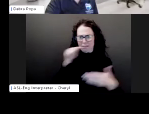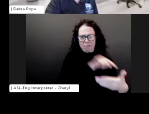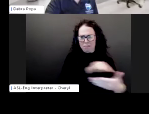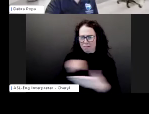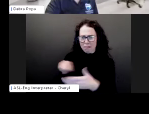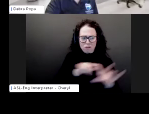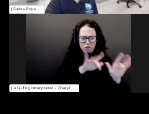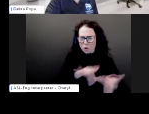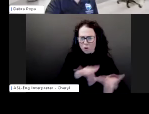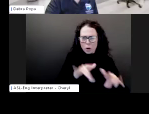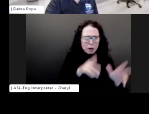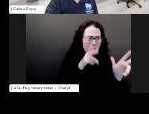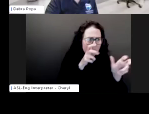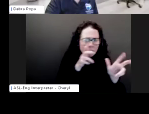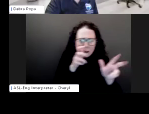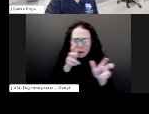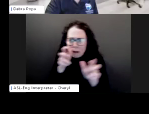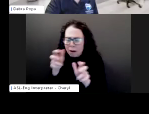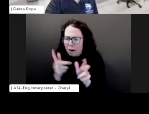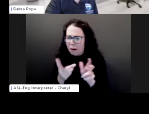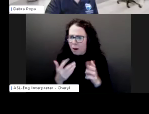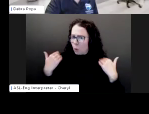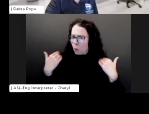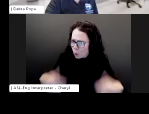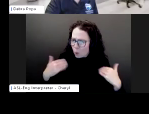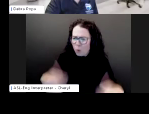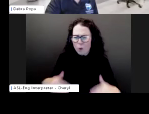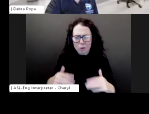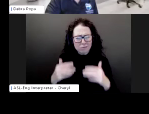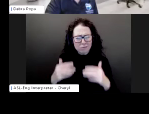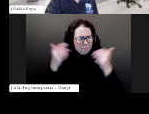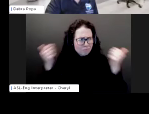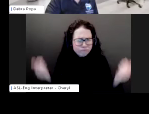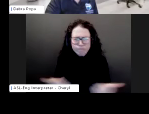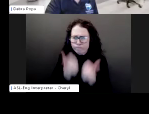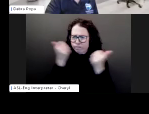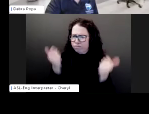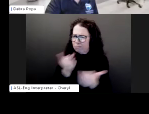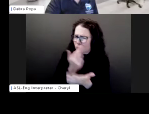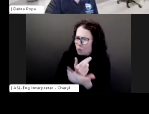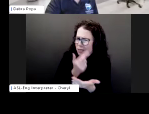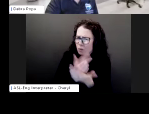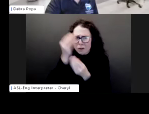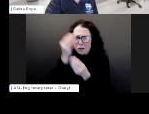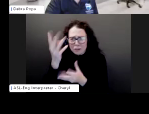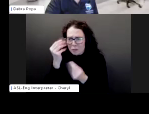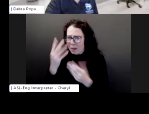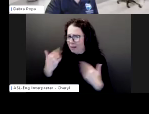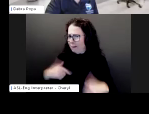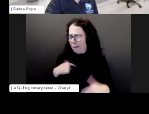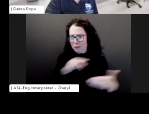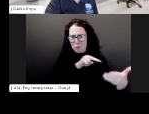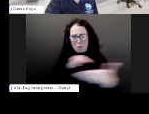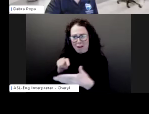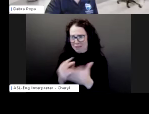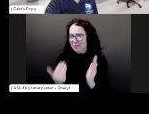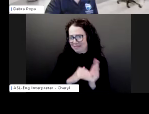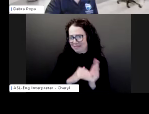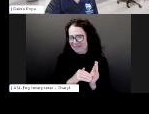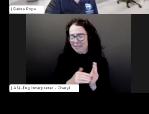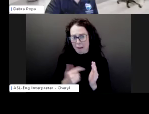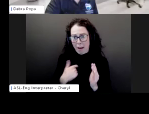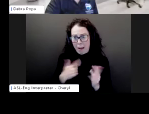all your responses because there's so much great information and resources. I did put them in the chat box. Anything, the links that we've